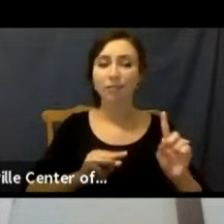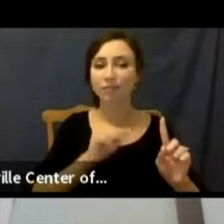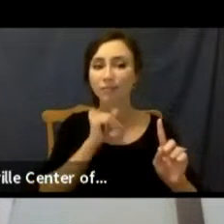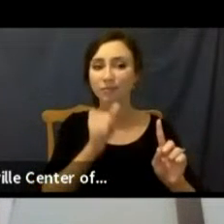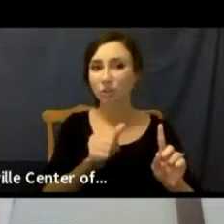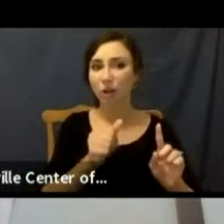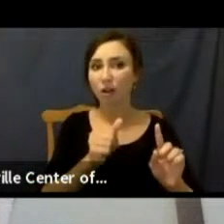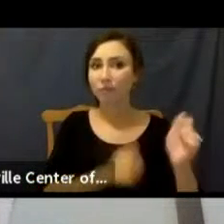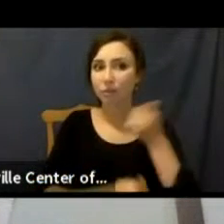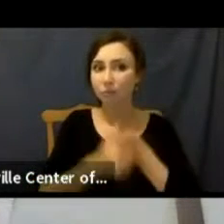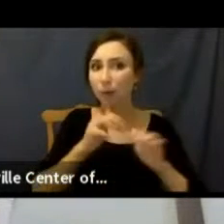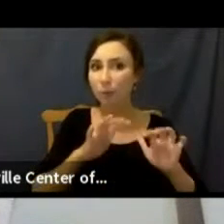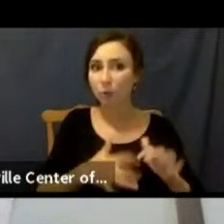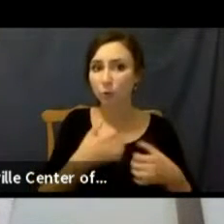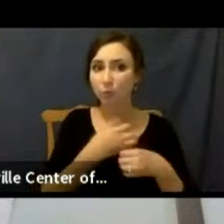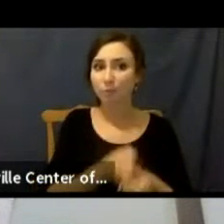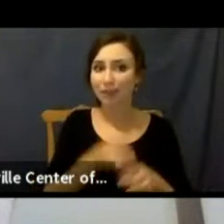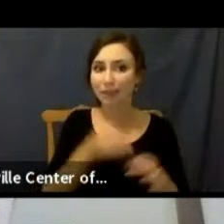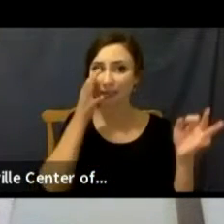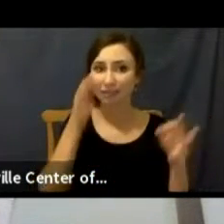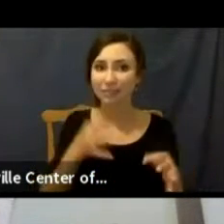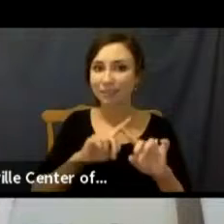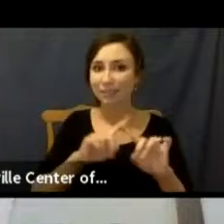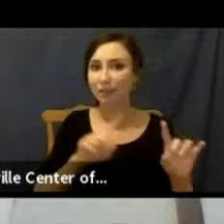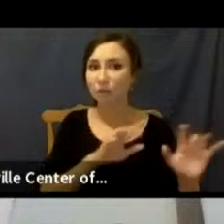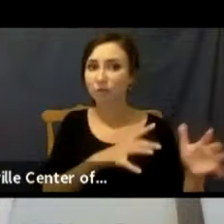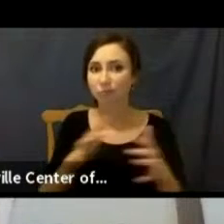those decisions. It's a different makeup of the group.